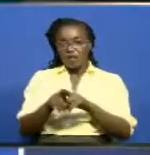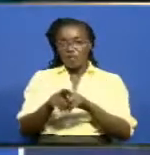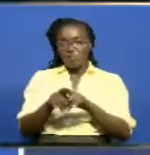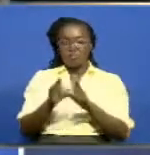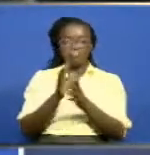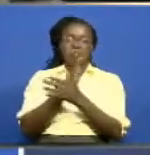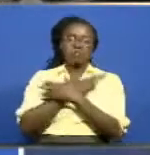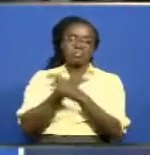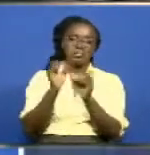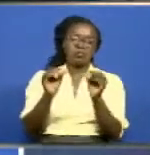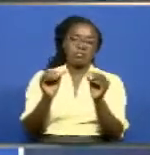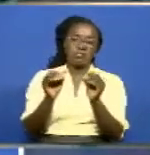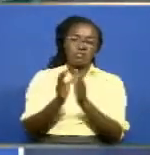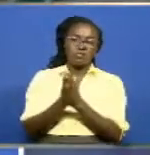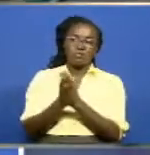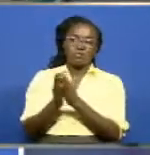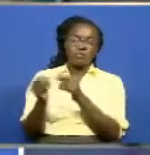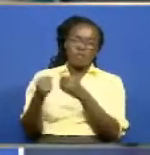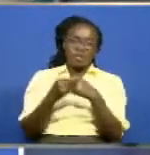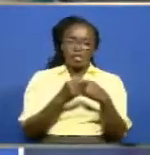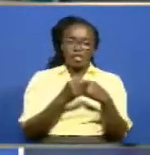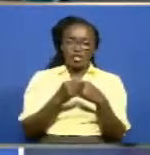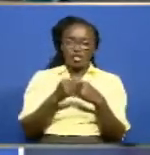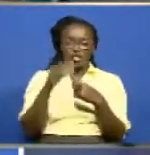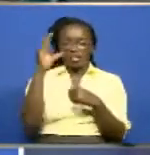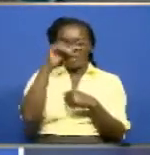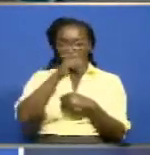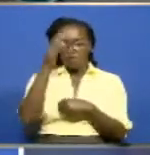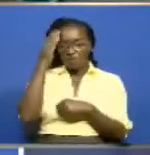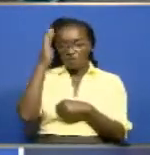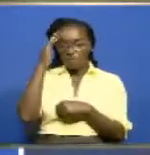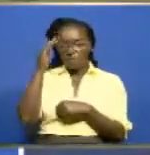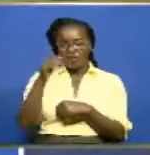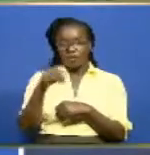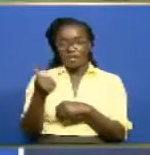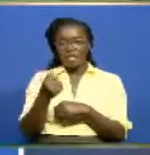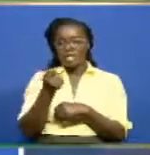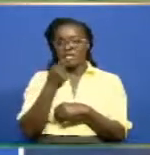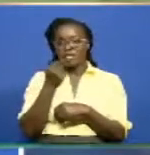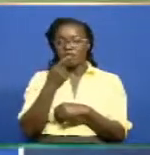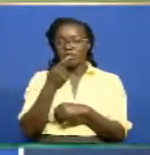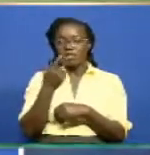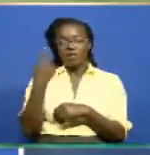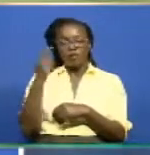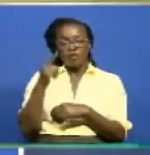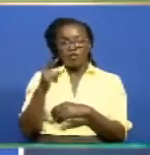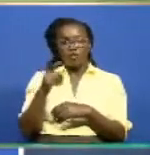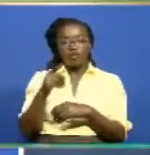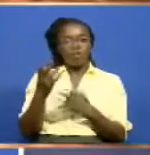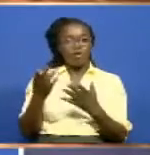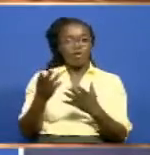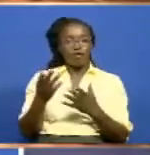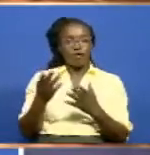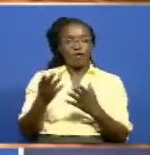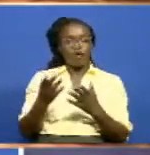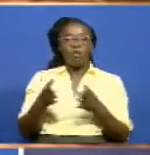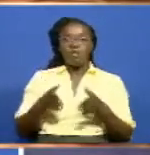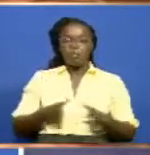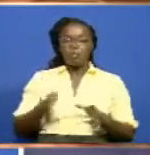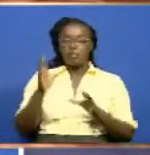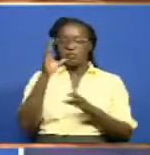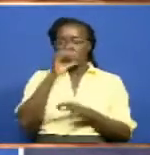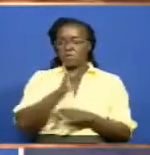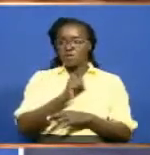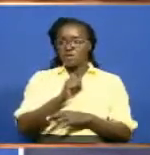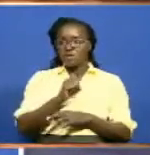unfriendly. Another challenge is lack of awareness on alternative treatments for infertility. Jane, for instance, laughs at